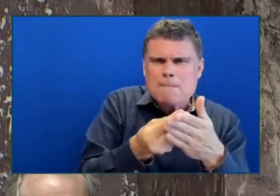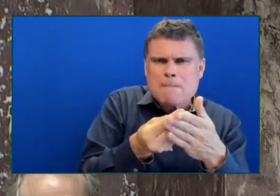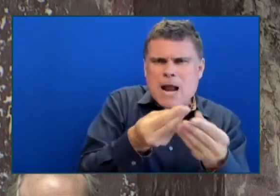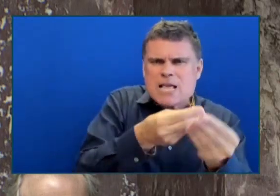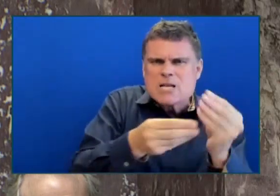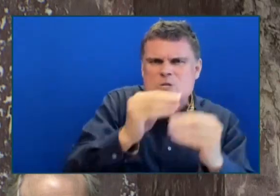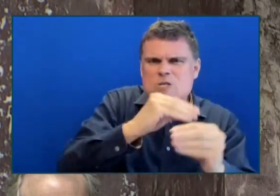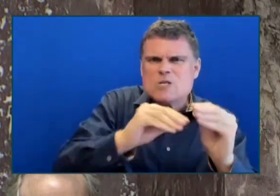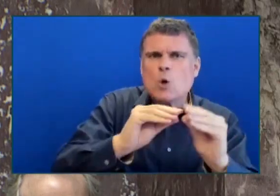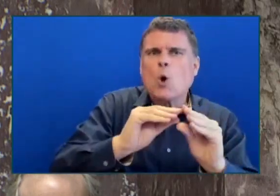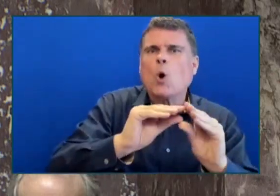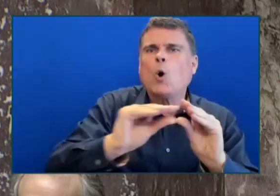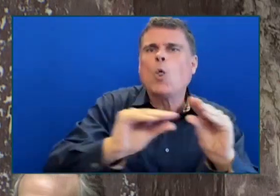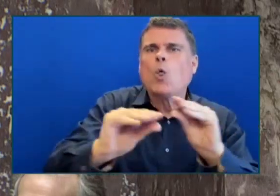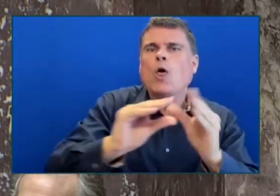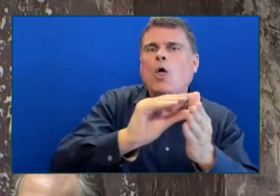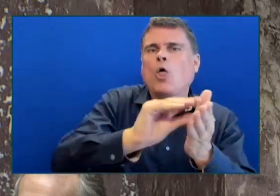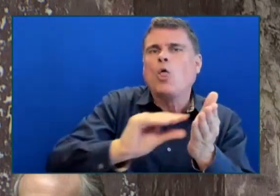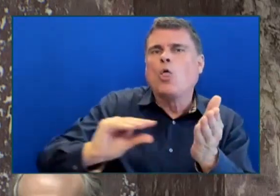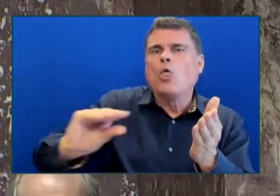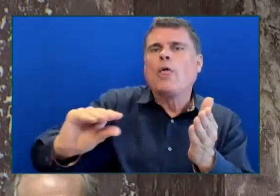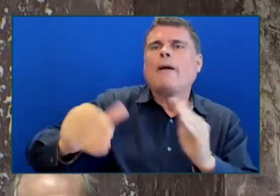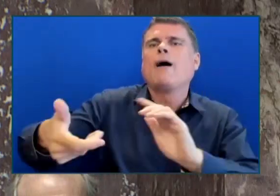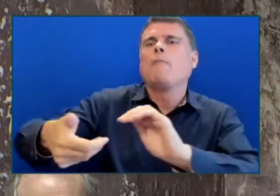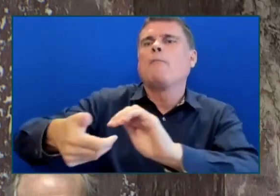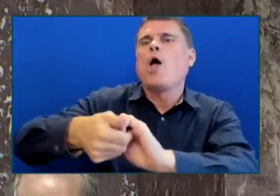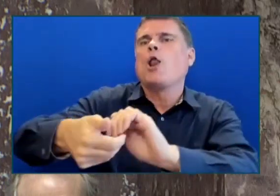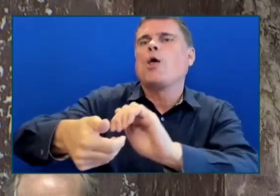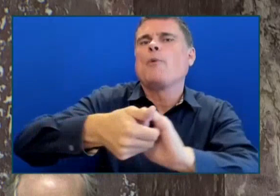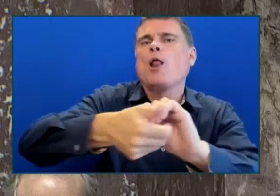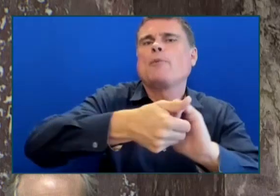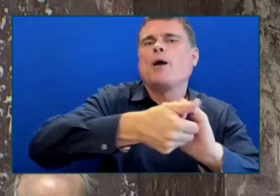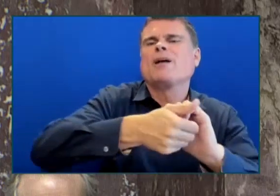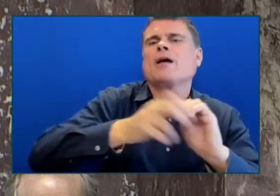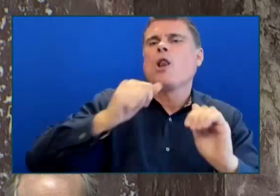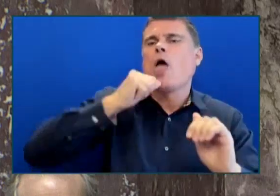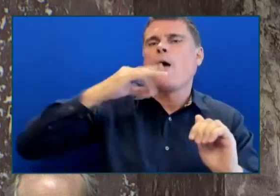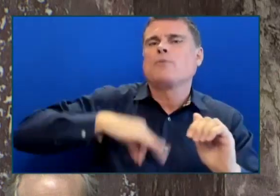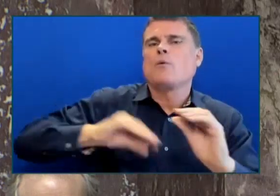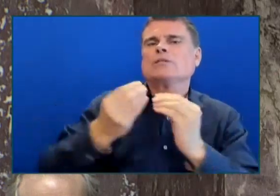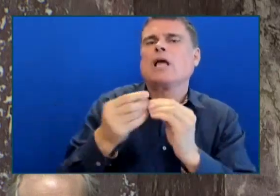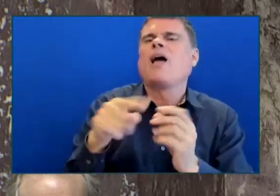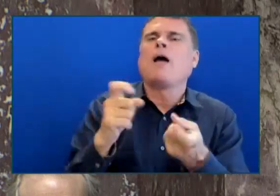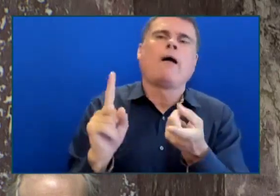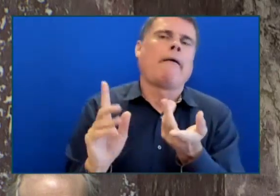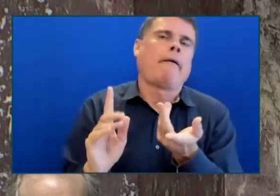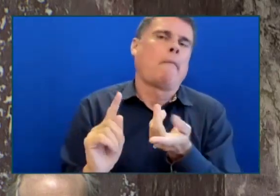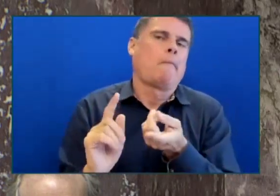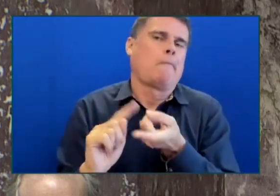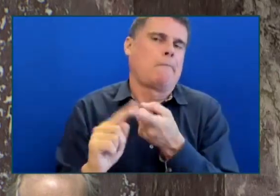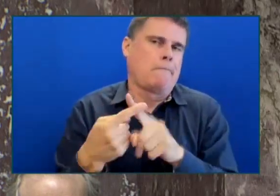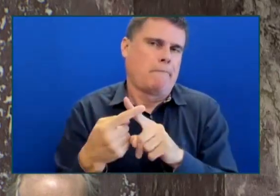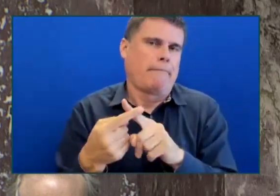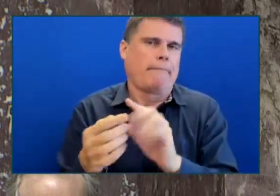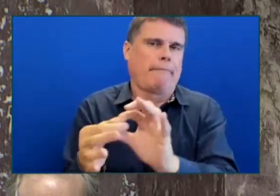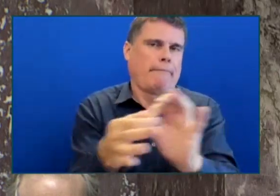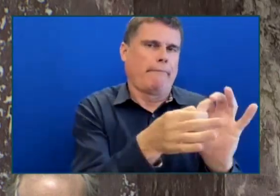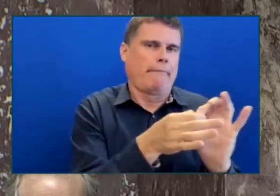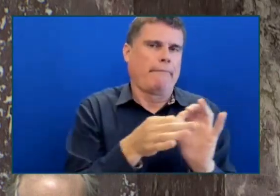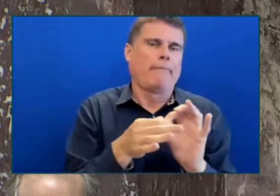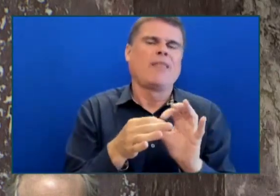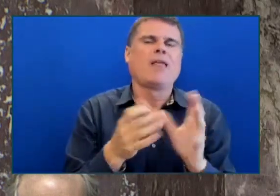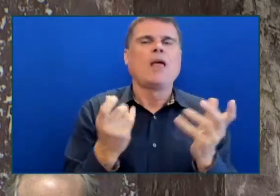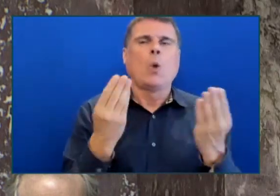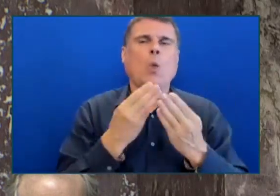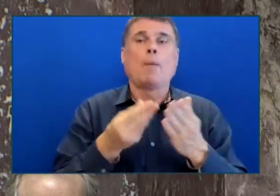not-for-profit, Honourable Speaker, going out of his way to ensure that no one could be able to see what he did, Honourable Speaker. That was wrong.